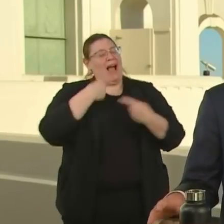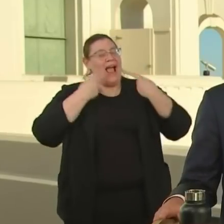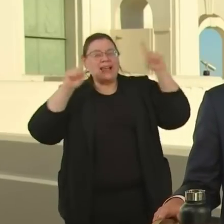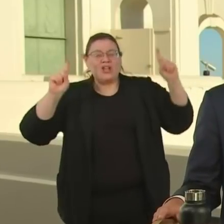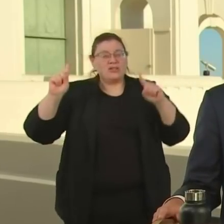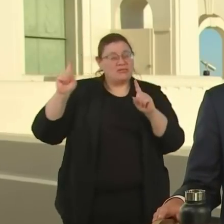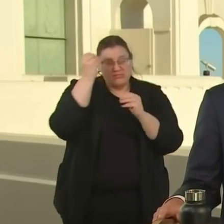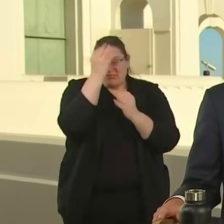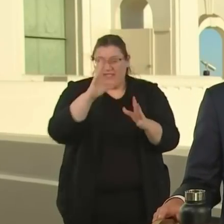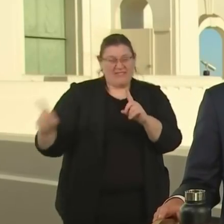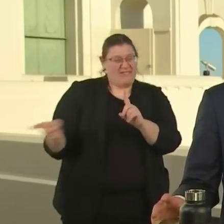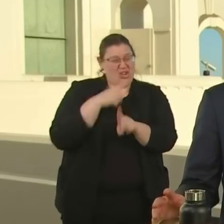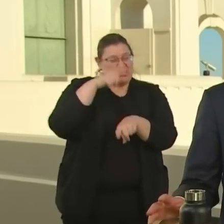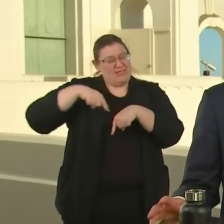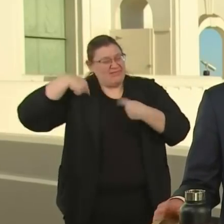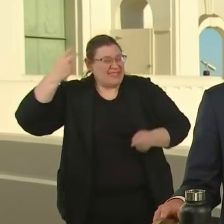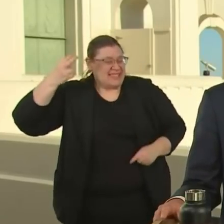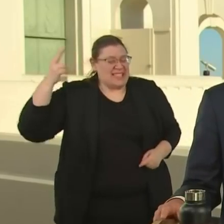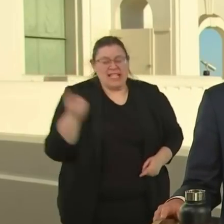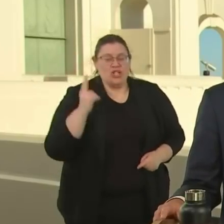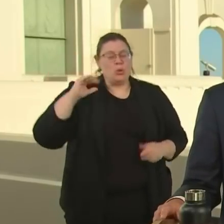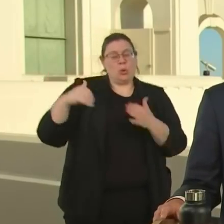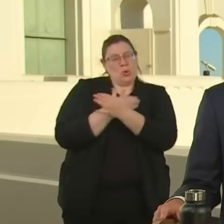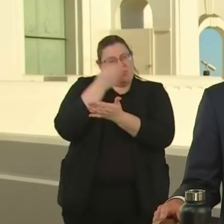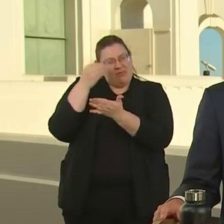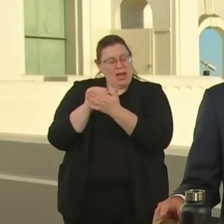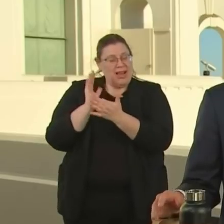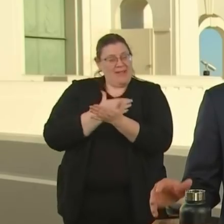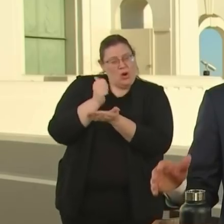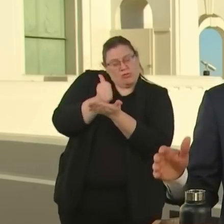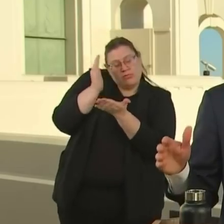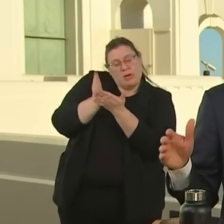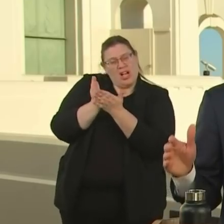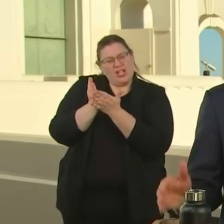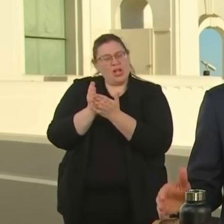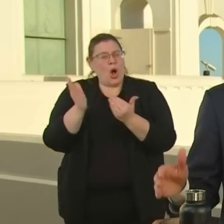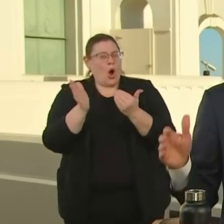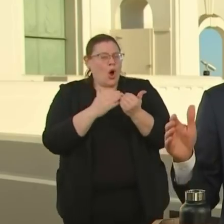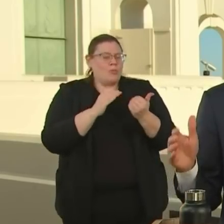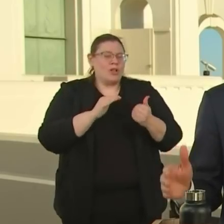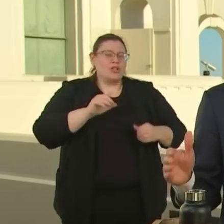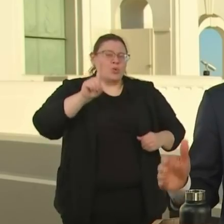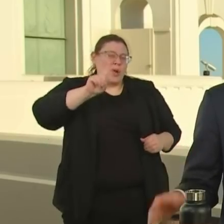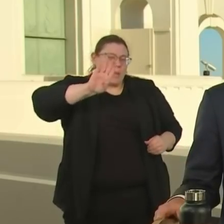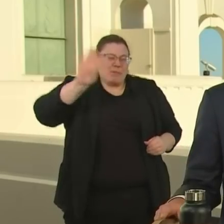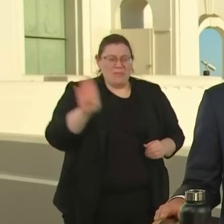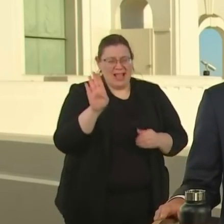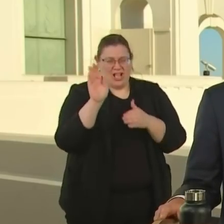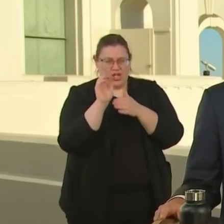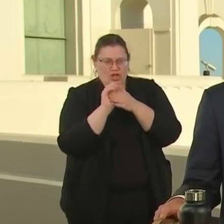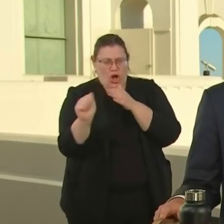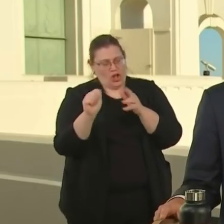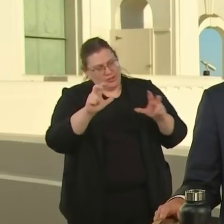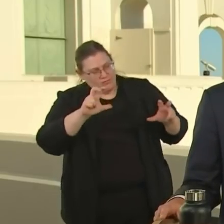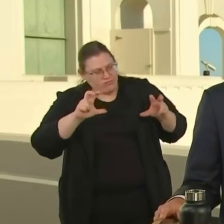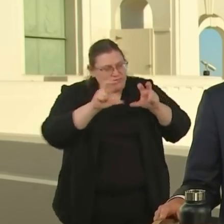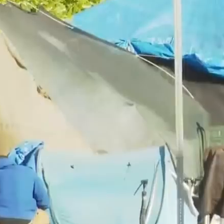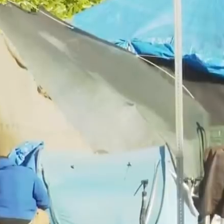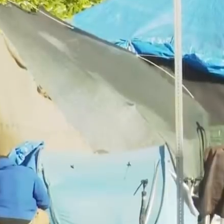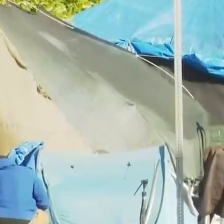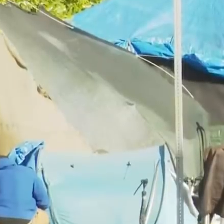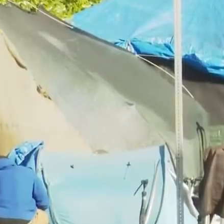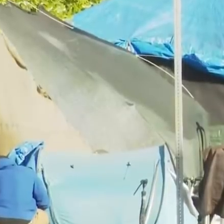first time ever, with the new money our budget is investing, we will dedicate nearly $1 billion towards ending